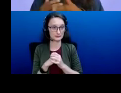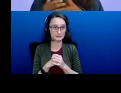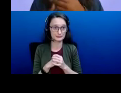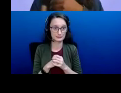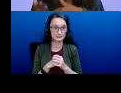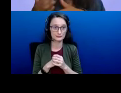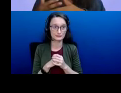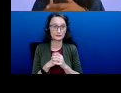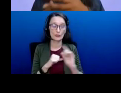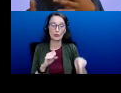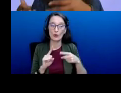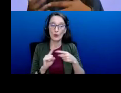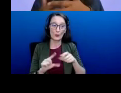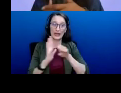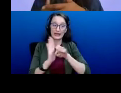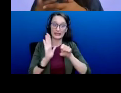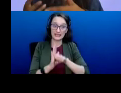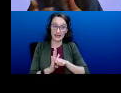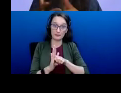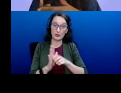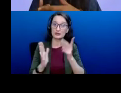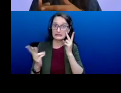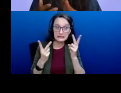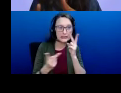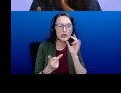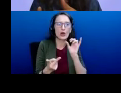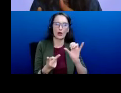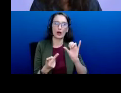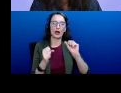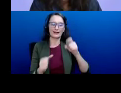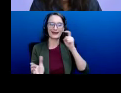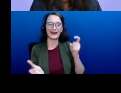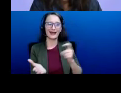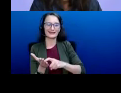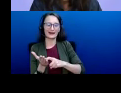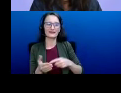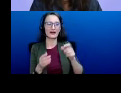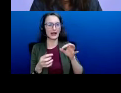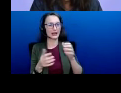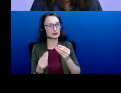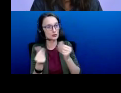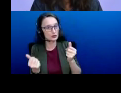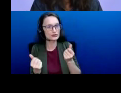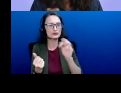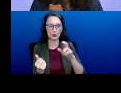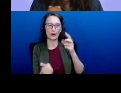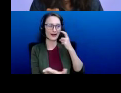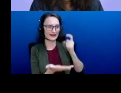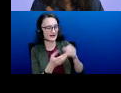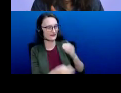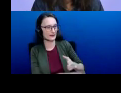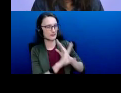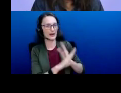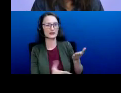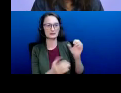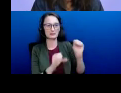Once you get these examples, you can kind of help identify practical solutions or maybe job-related barriers that you may be seeing.